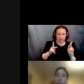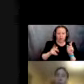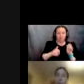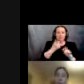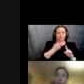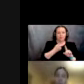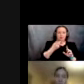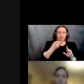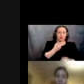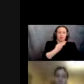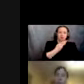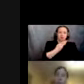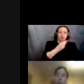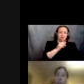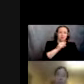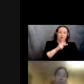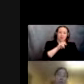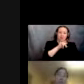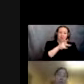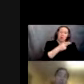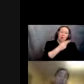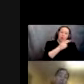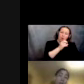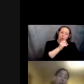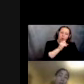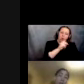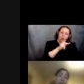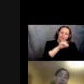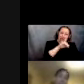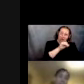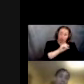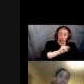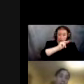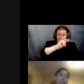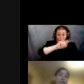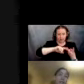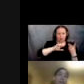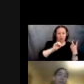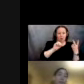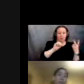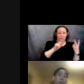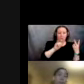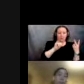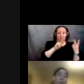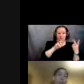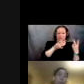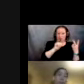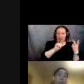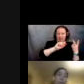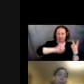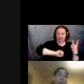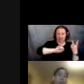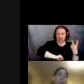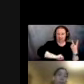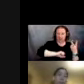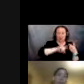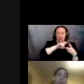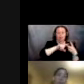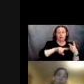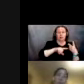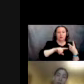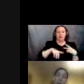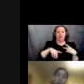in the north and Okinawa in the south. And so the native people